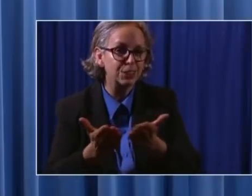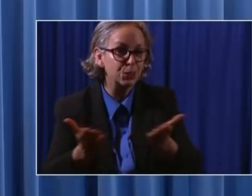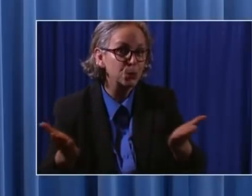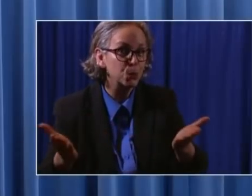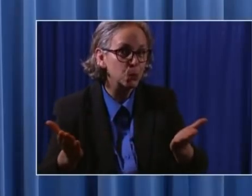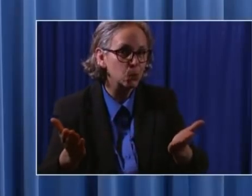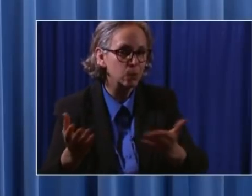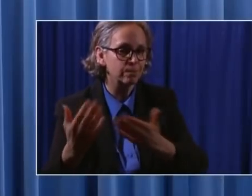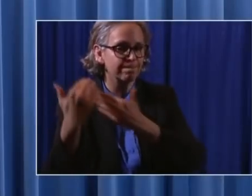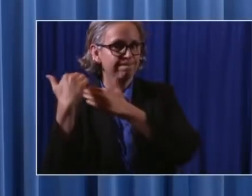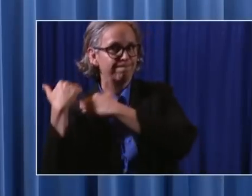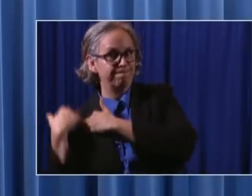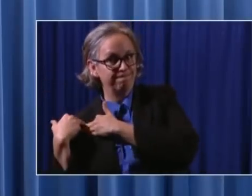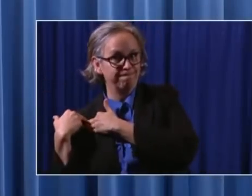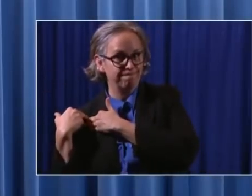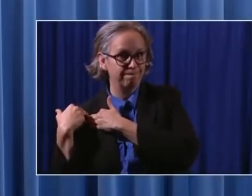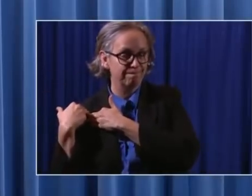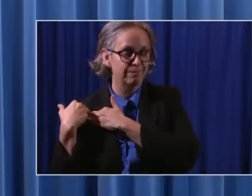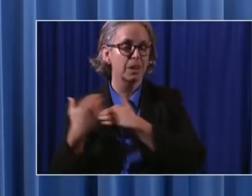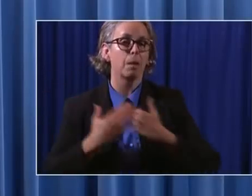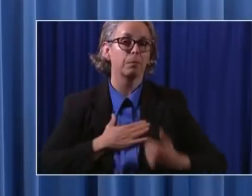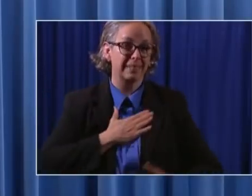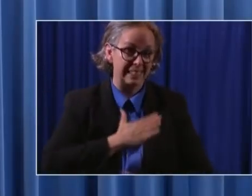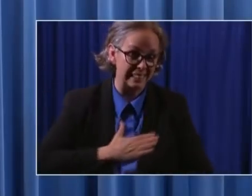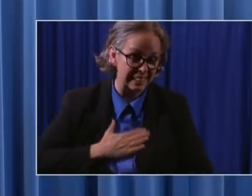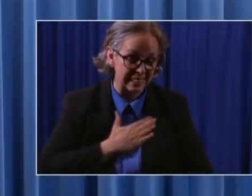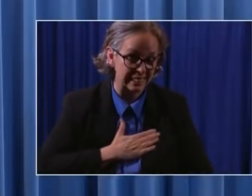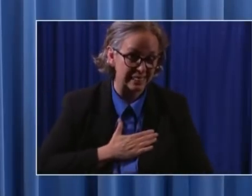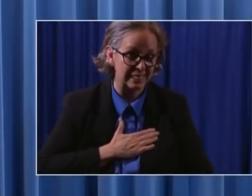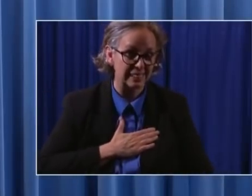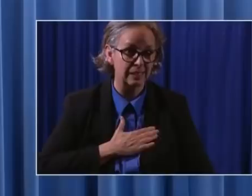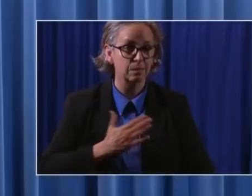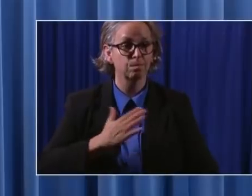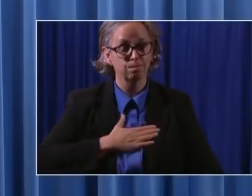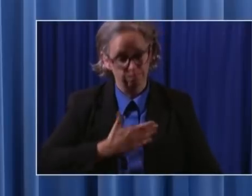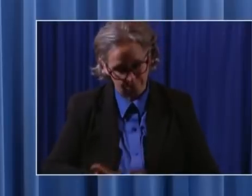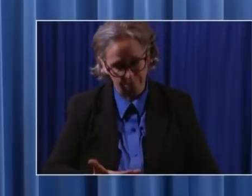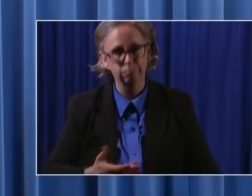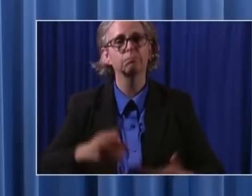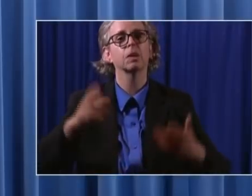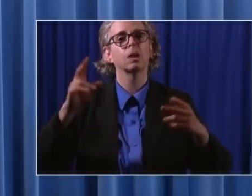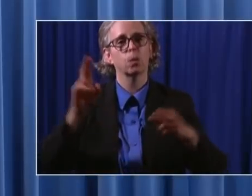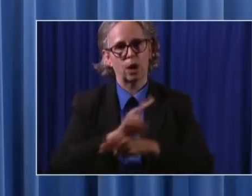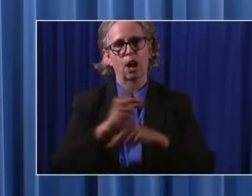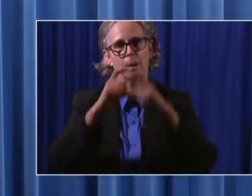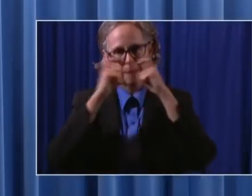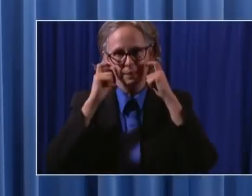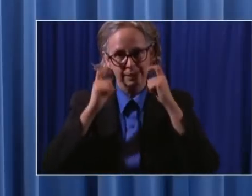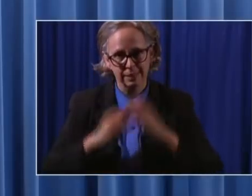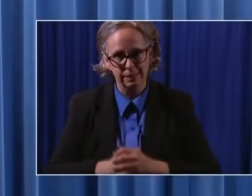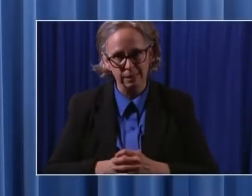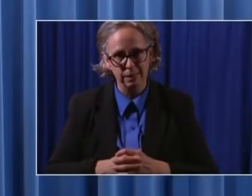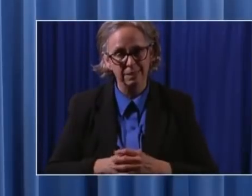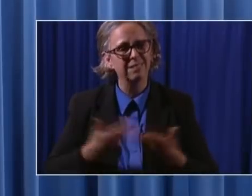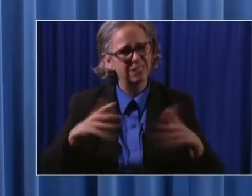evening to talk to the people of the state of Ohio about the importance of wearing